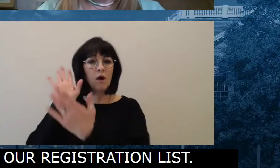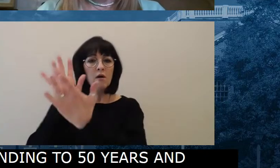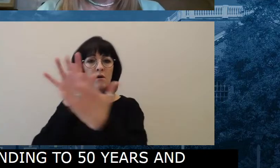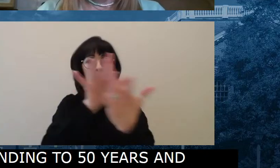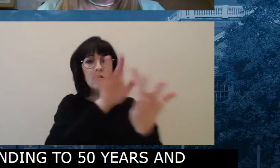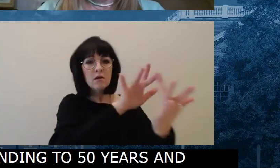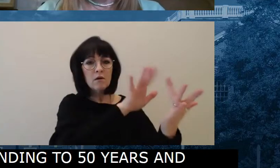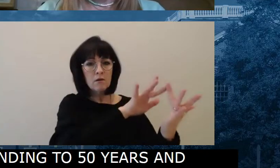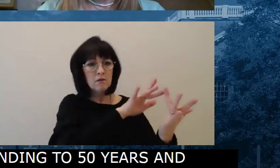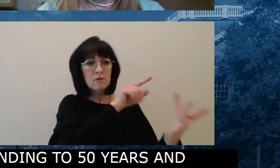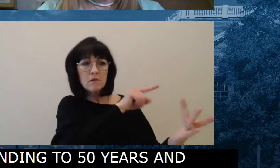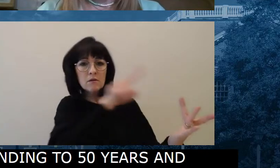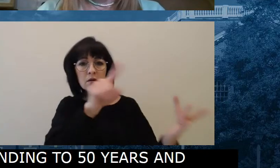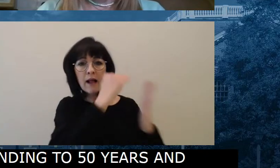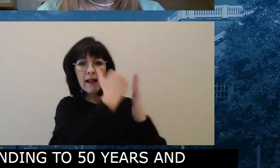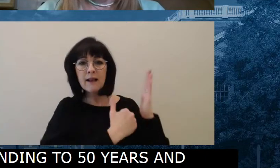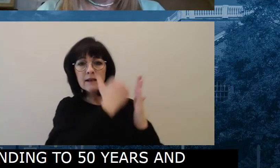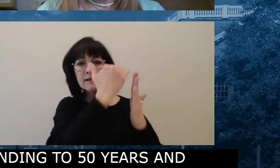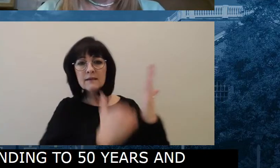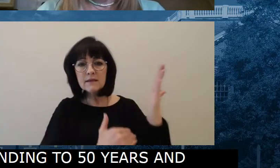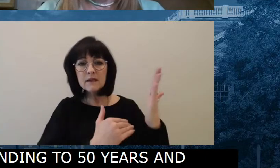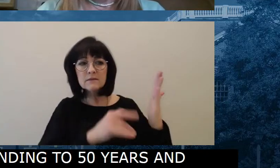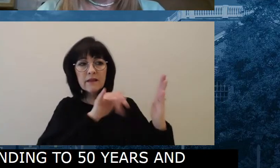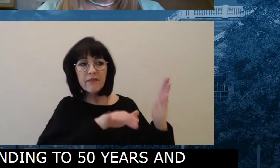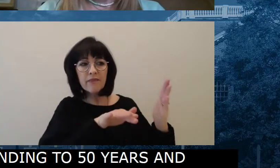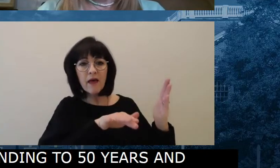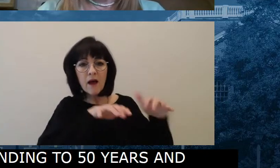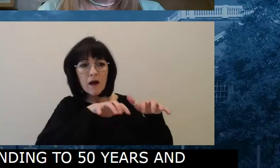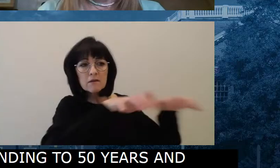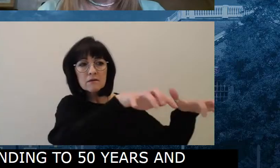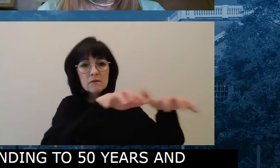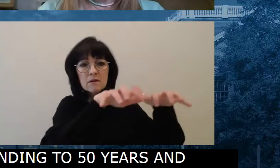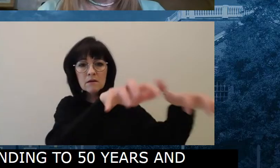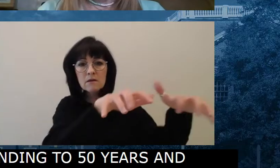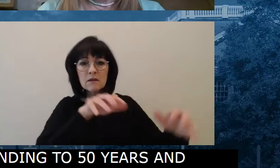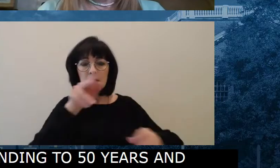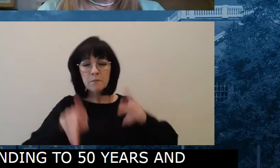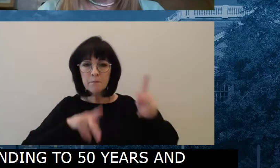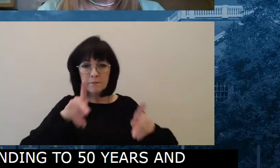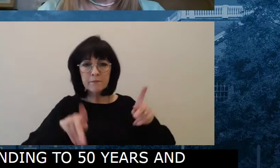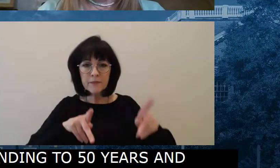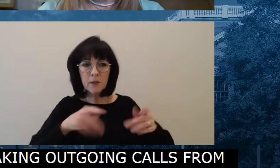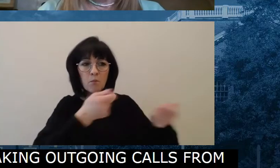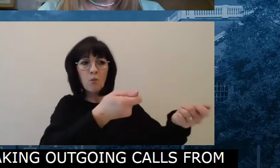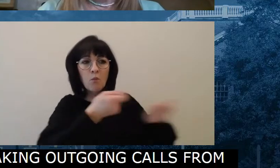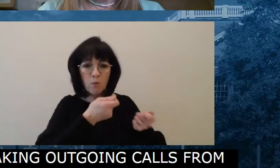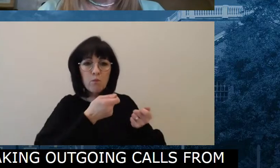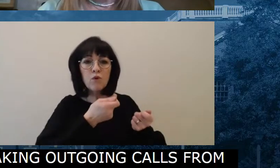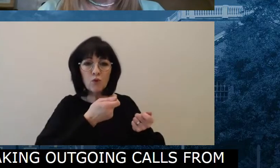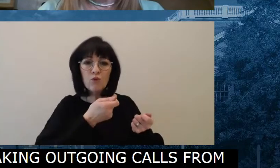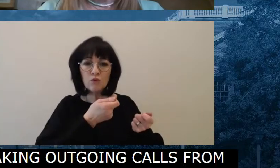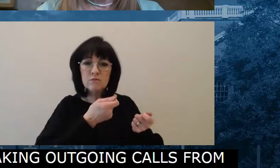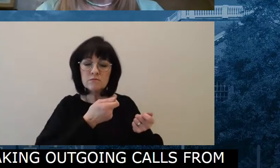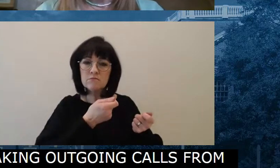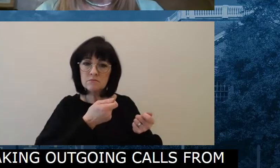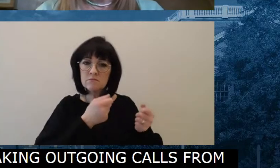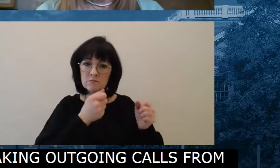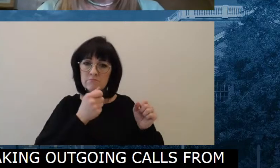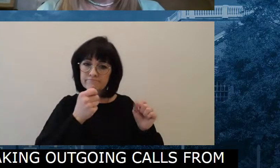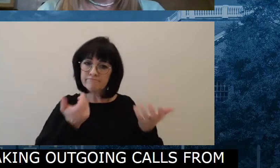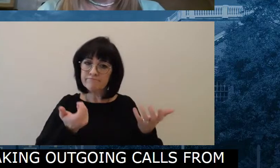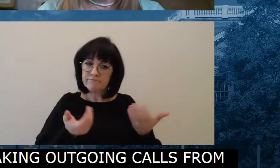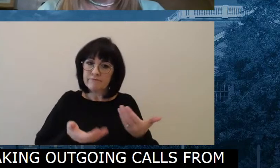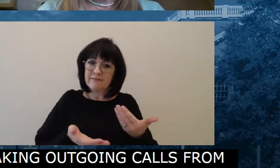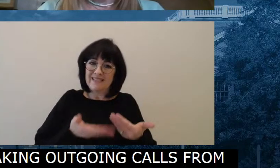from various lists to try to get folks to register. It's much easier to run a vaccination clinic when you